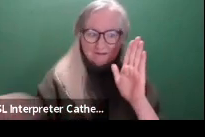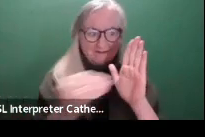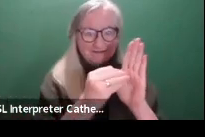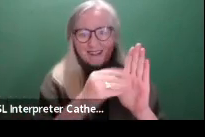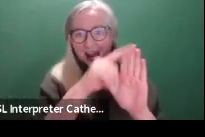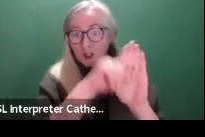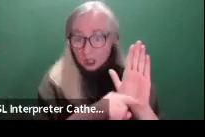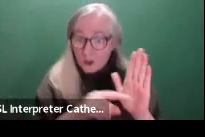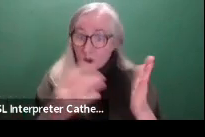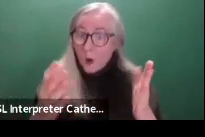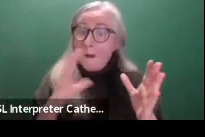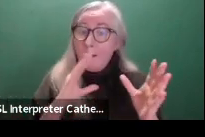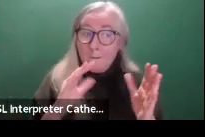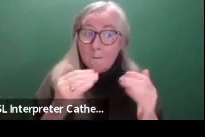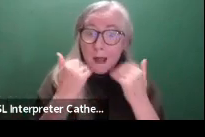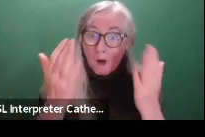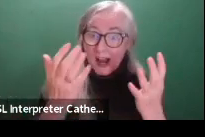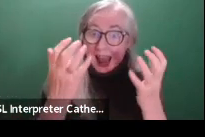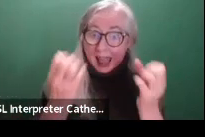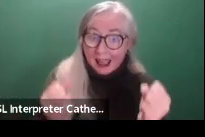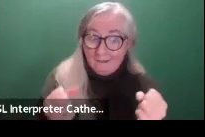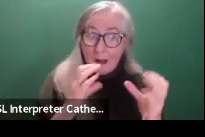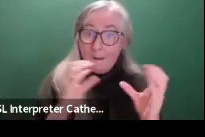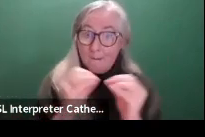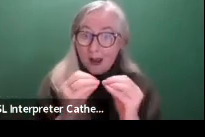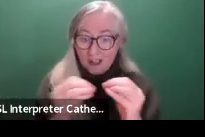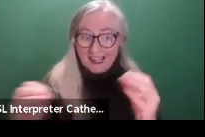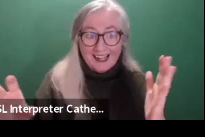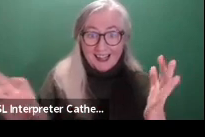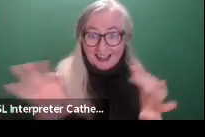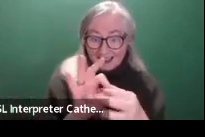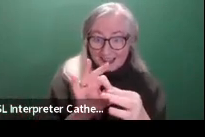is mentioned in the Women's